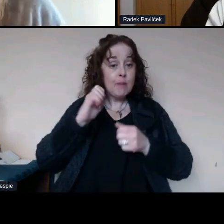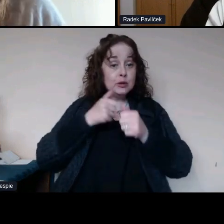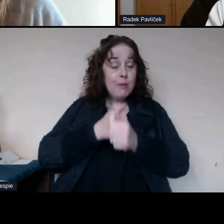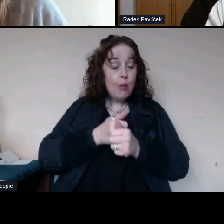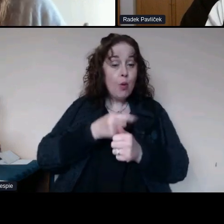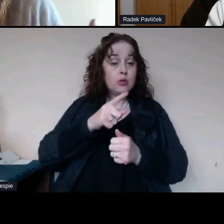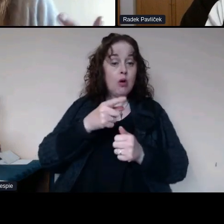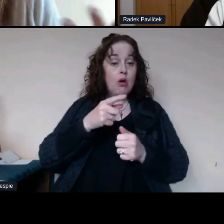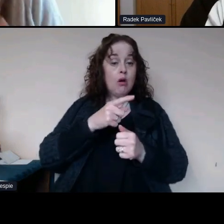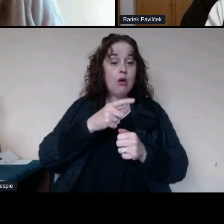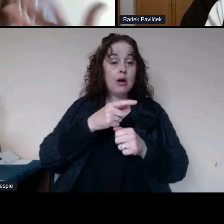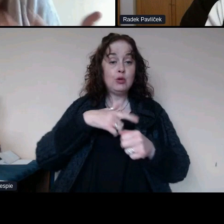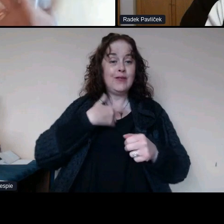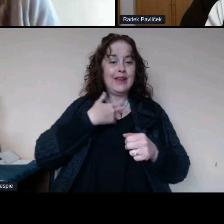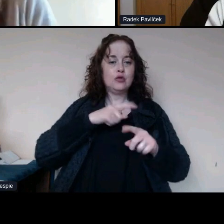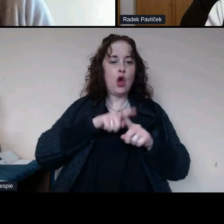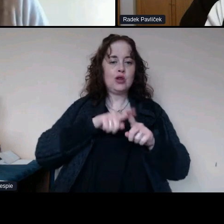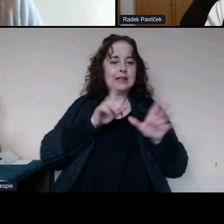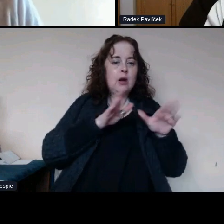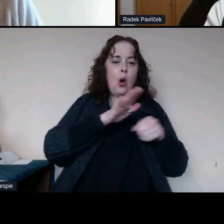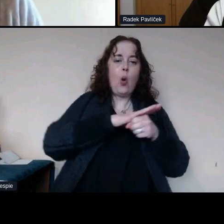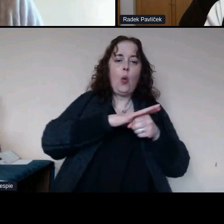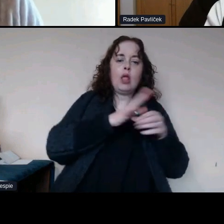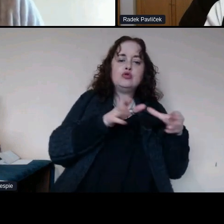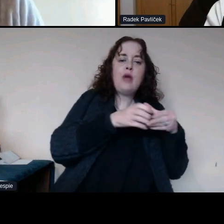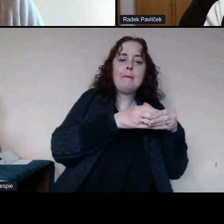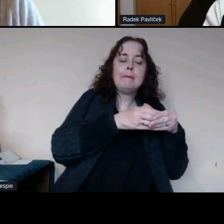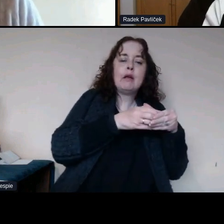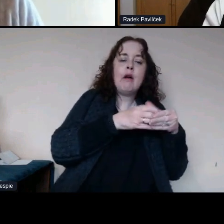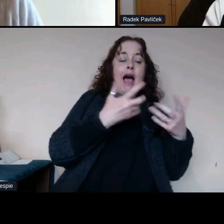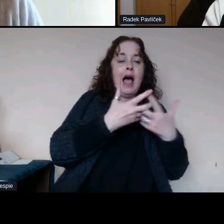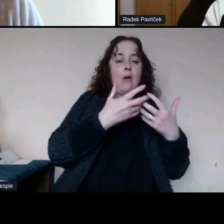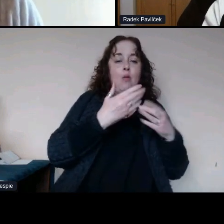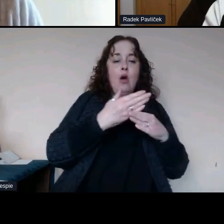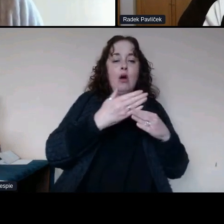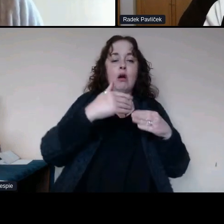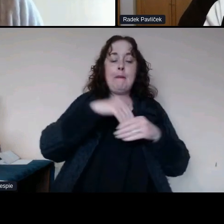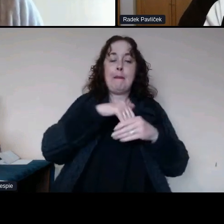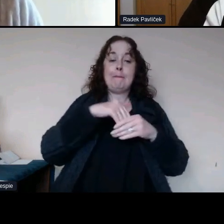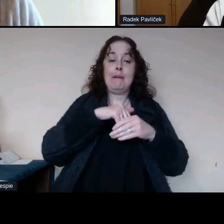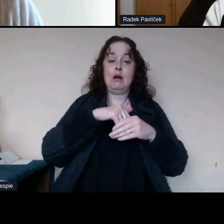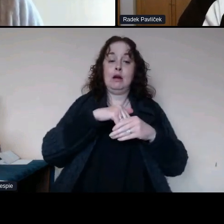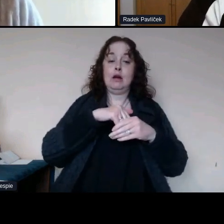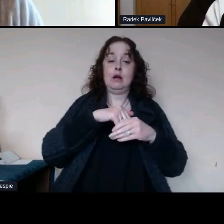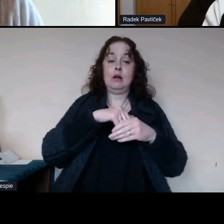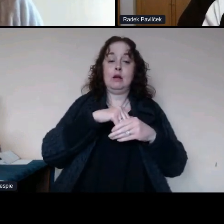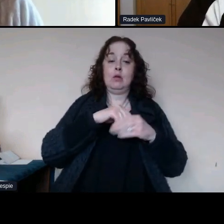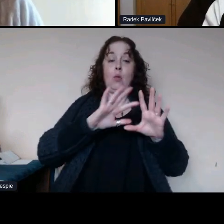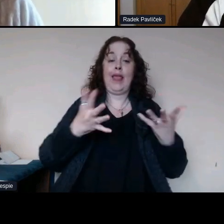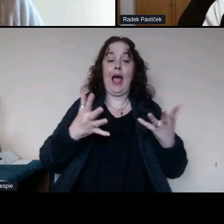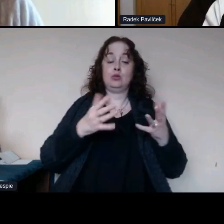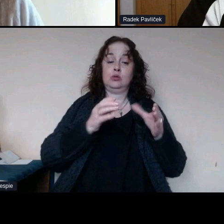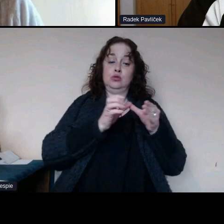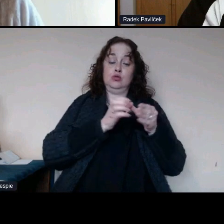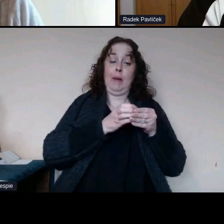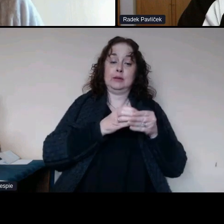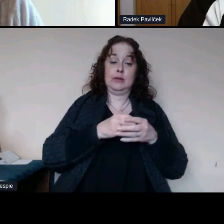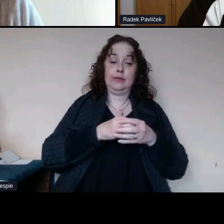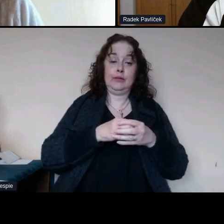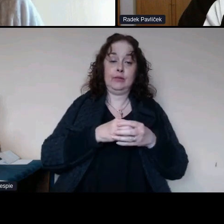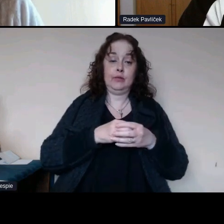being not in a chapter? How does it work to be a kind of a member that without a chapter? Do you